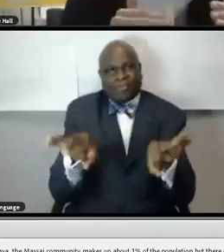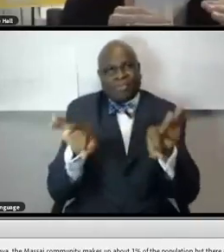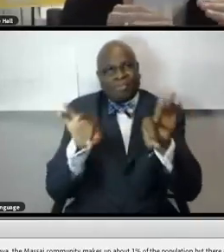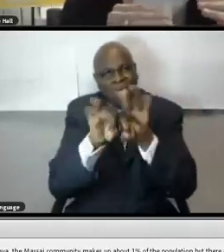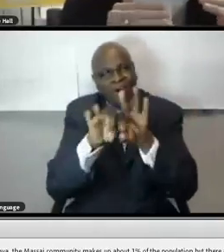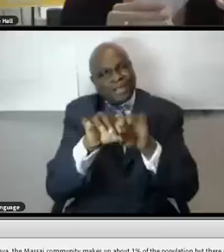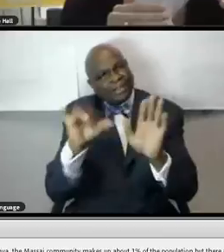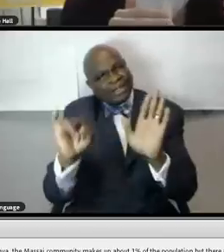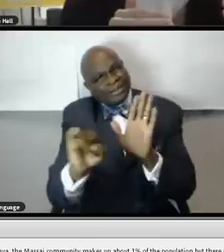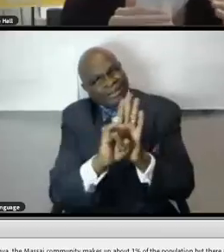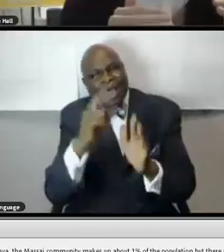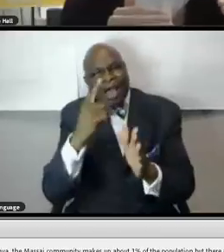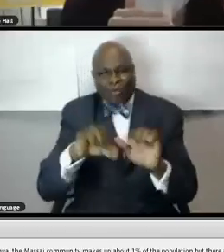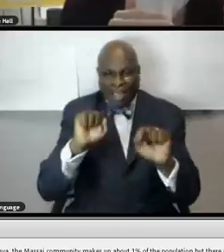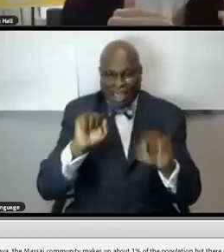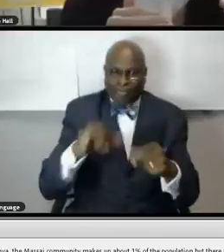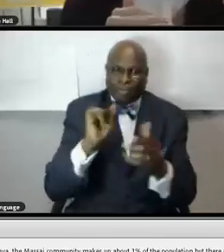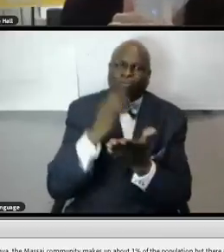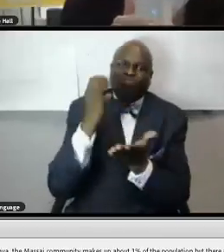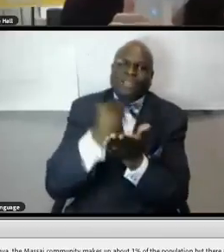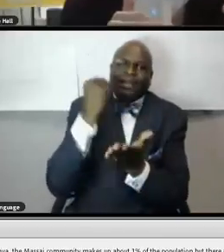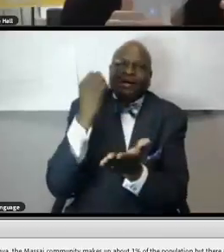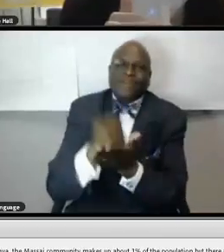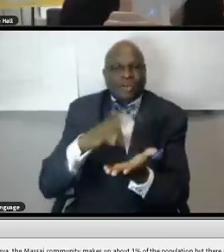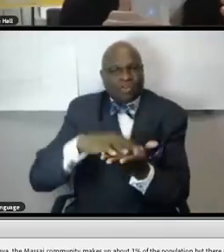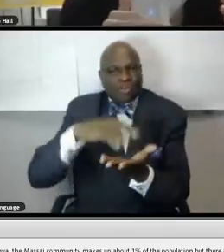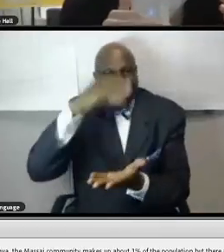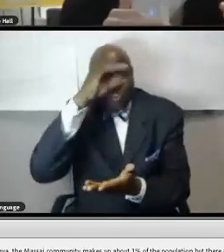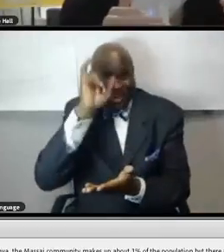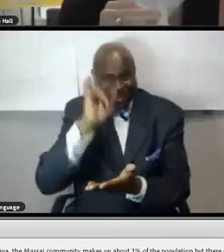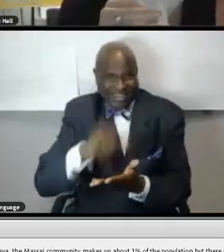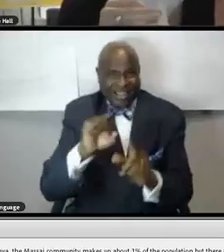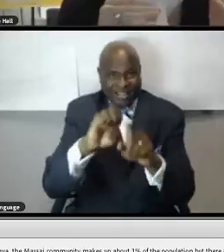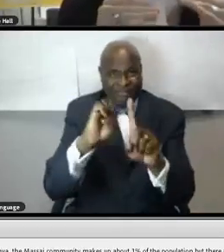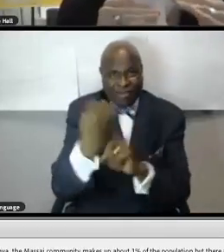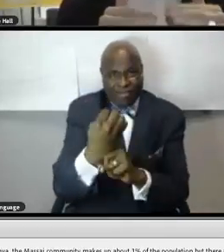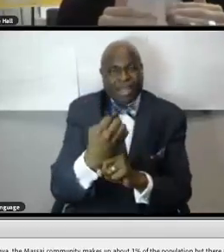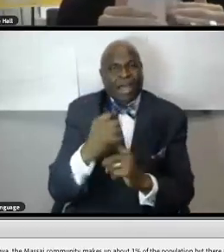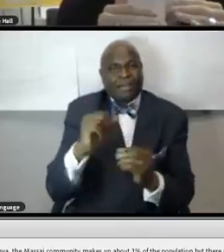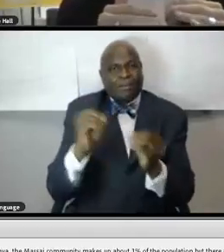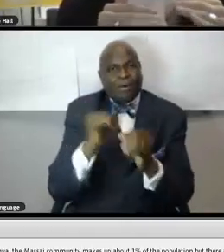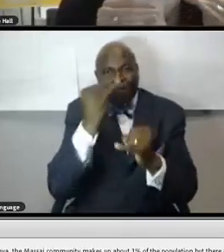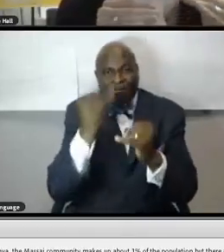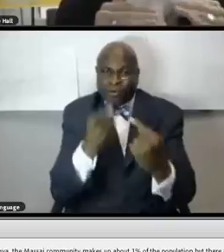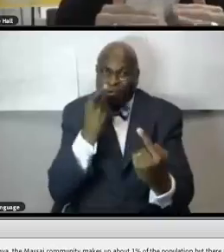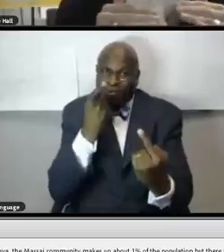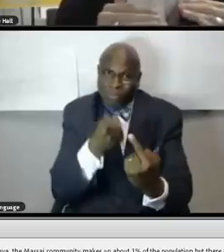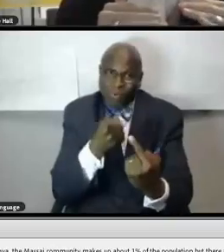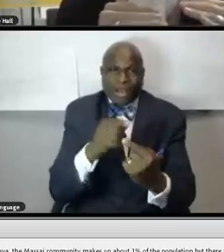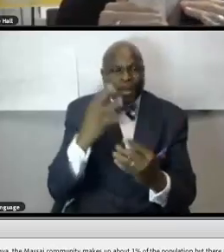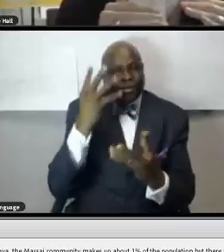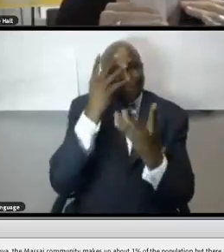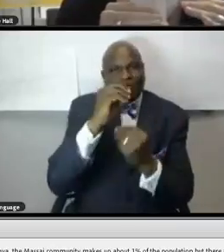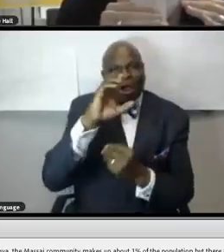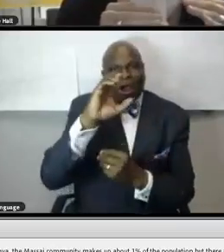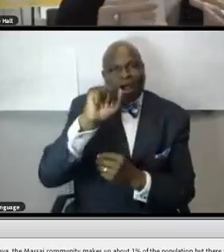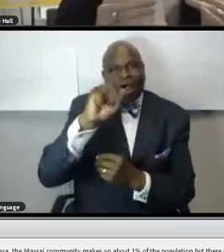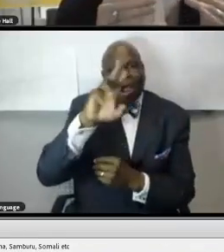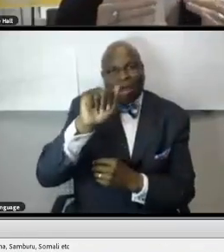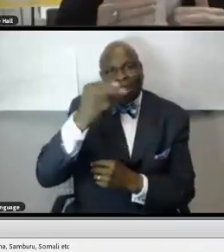determining how they are able to take advantage and learn in that context. And to make a final point, the beauty of Carla Hoff's